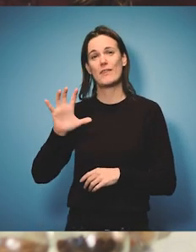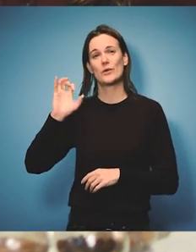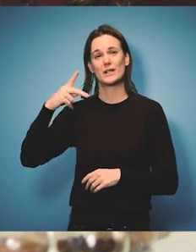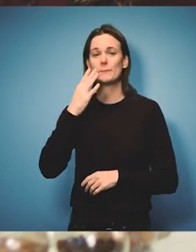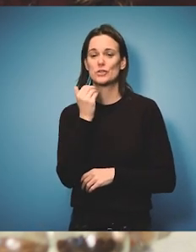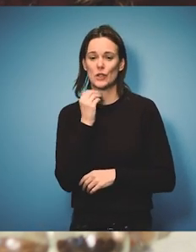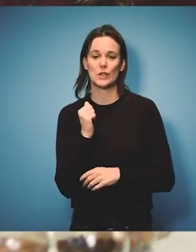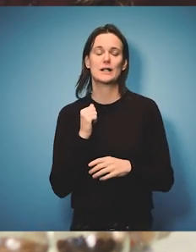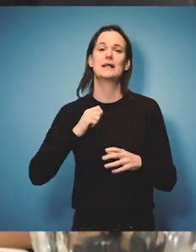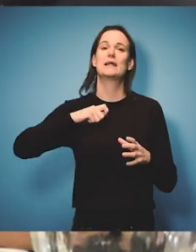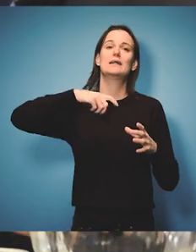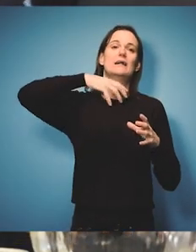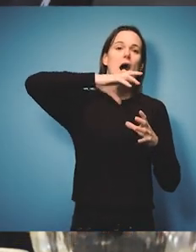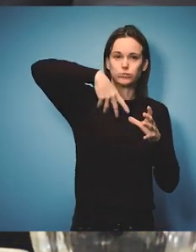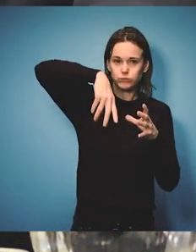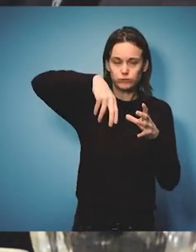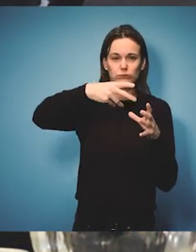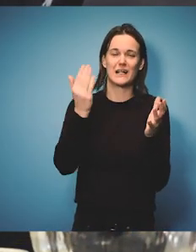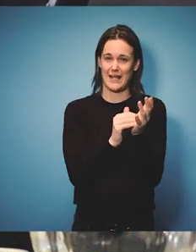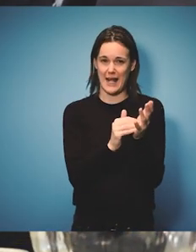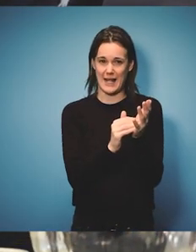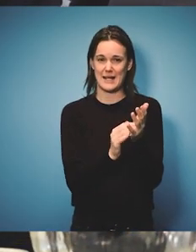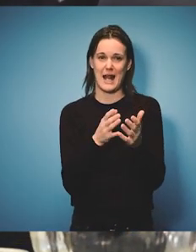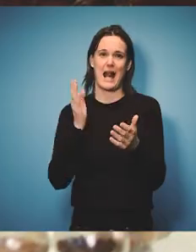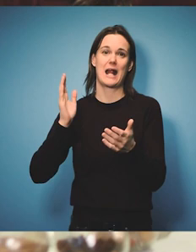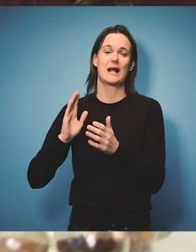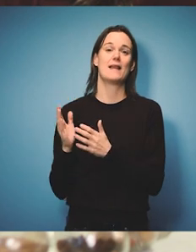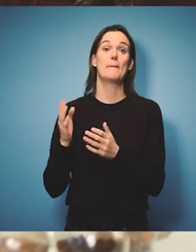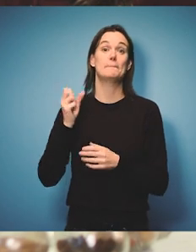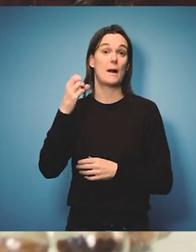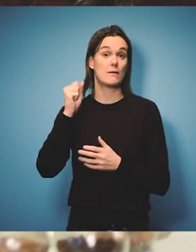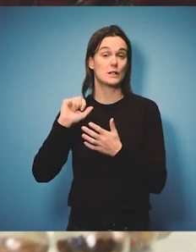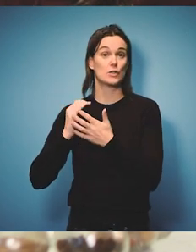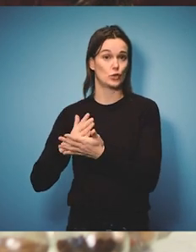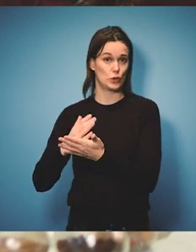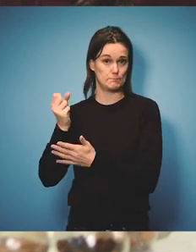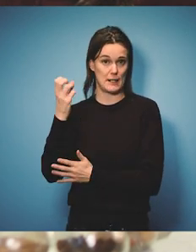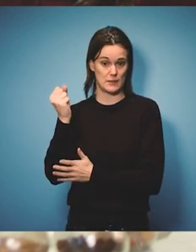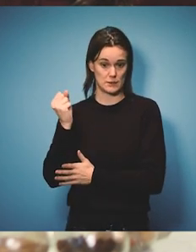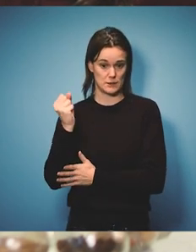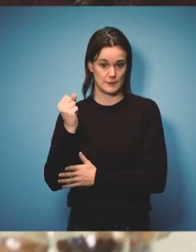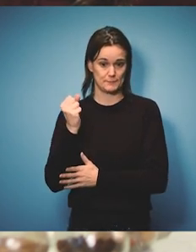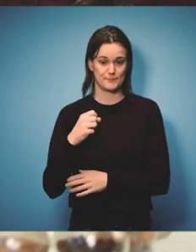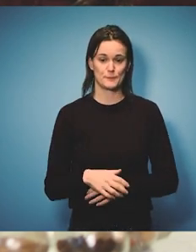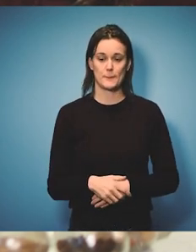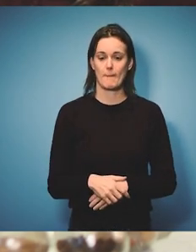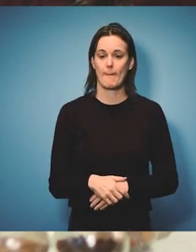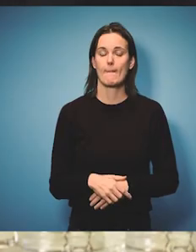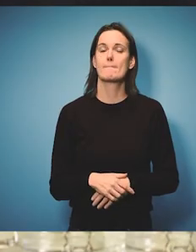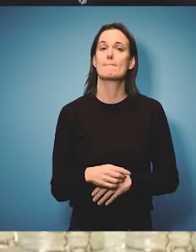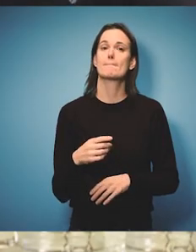of sugar. We're going to put them into the mixer. We're going to mix it all up nicely. And then we're going to cook some milk, right? So we're going to put the